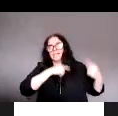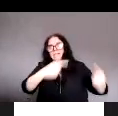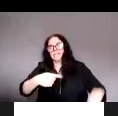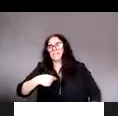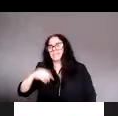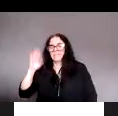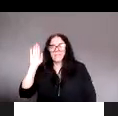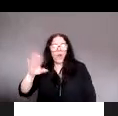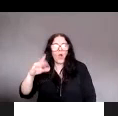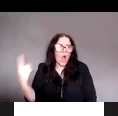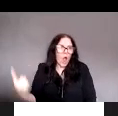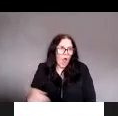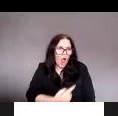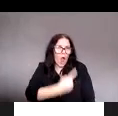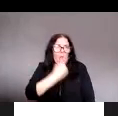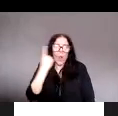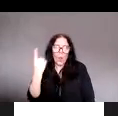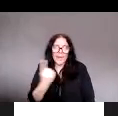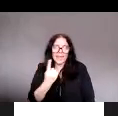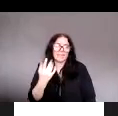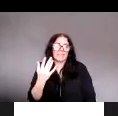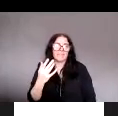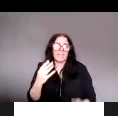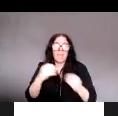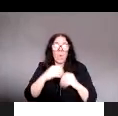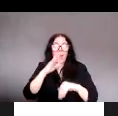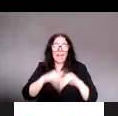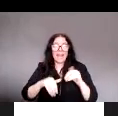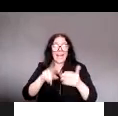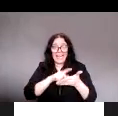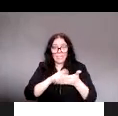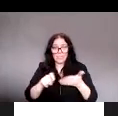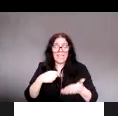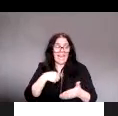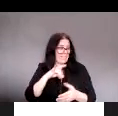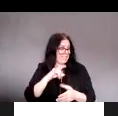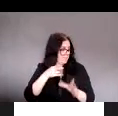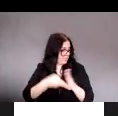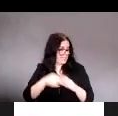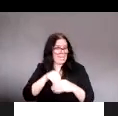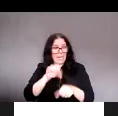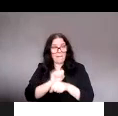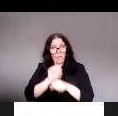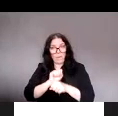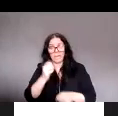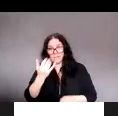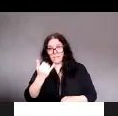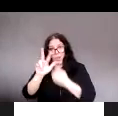I have been involved in literacy. I started in employment, actually 31